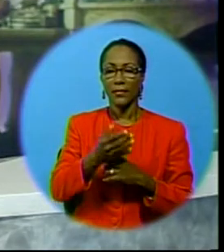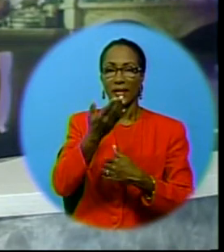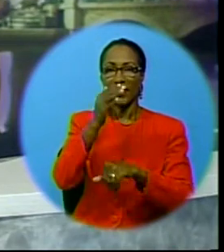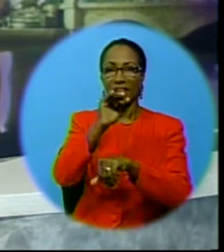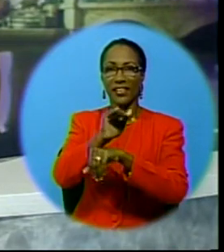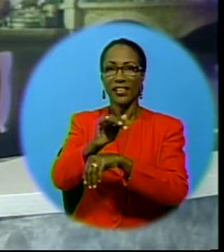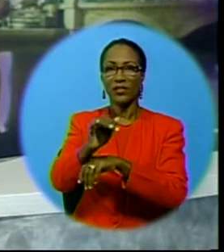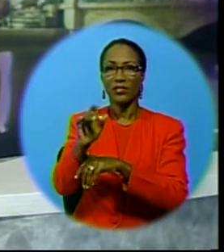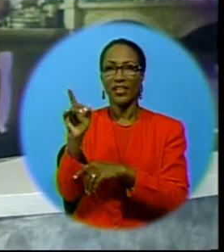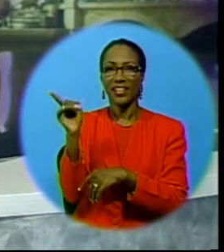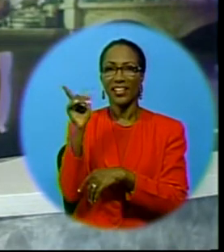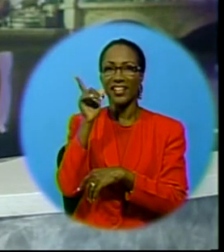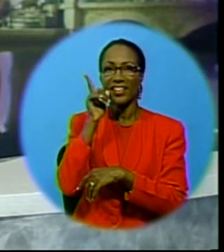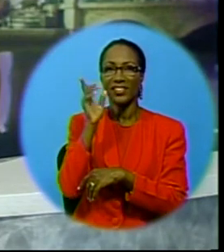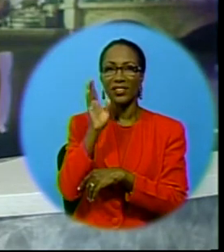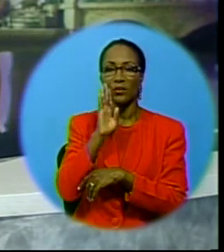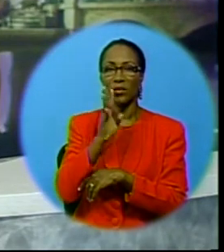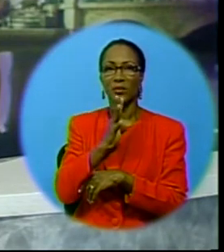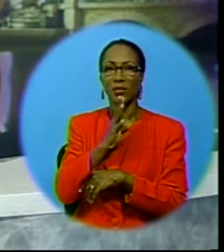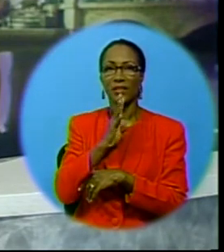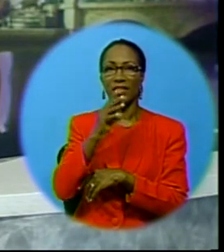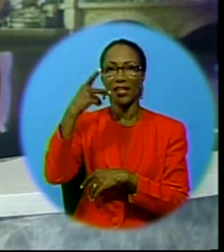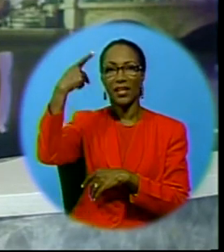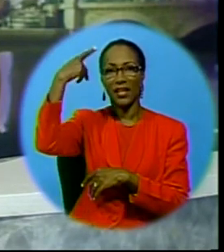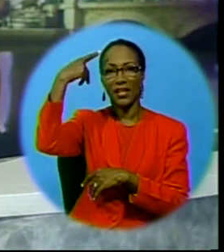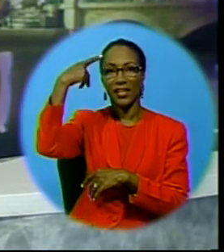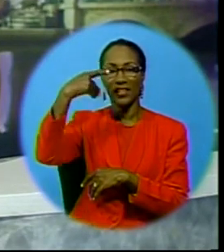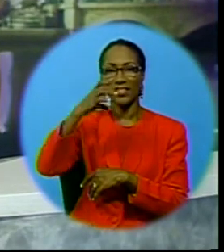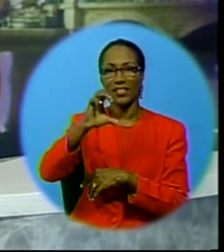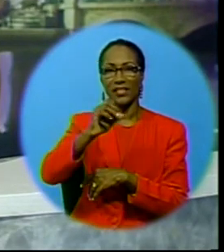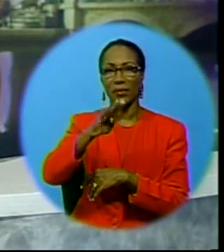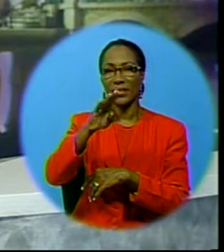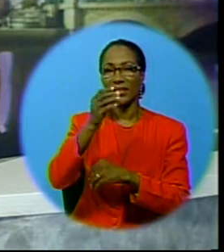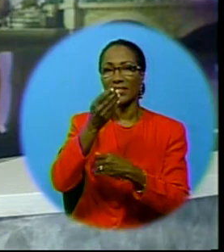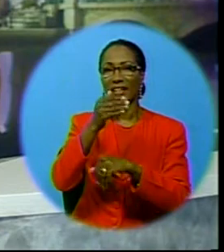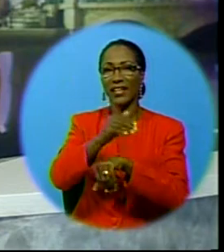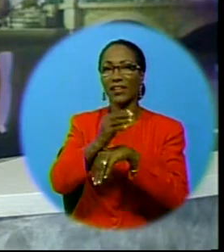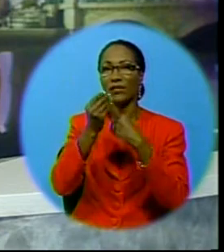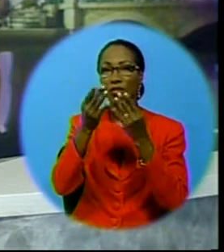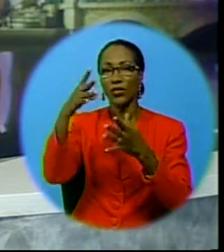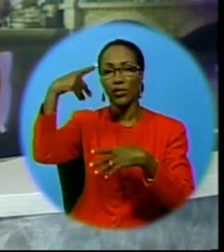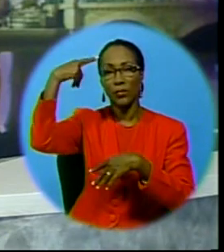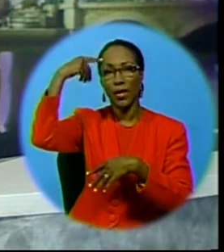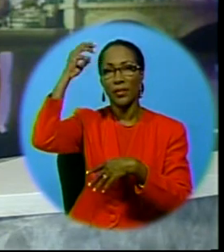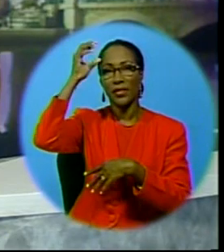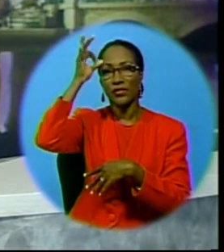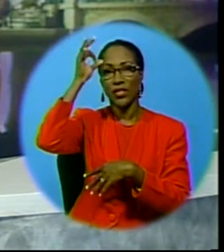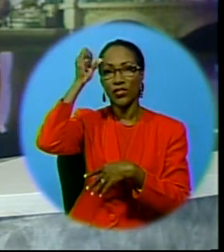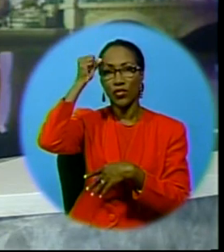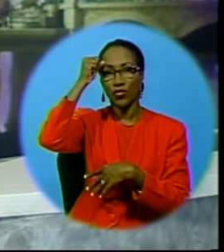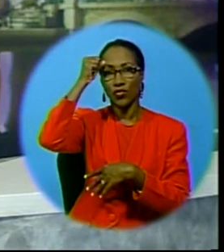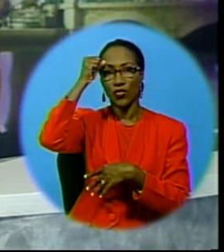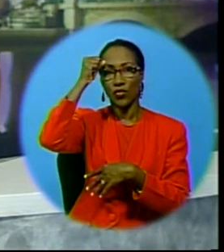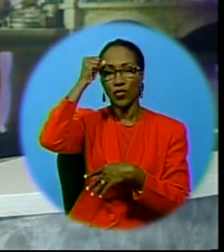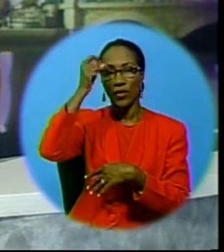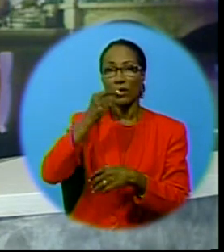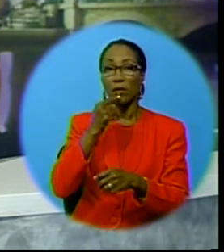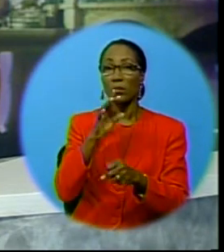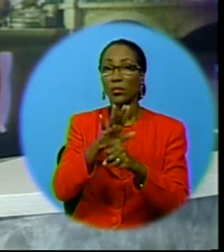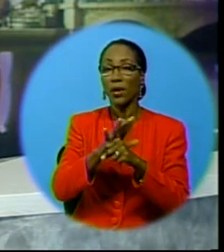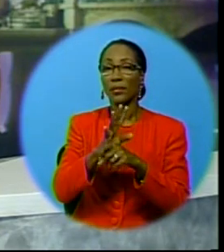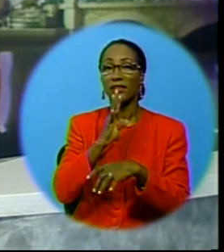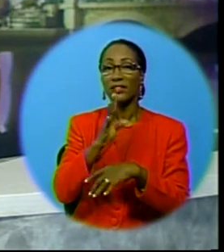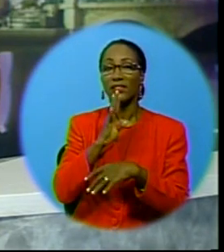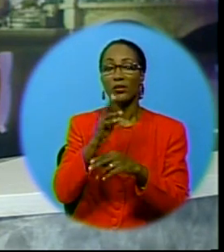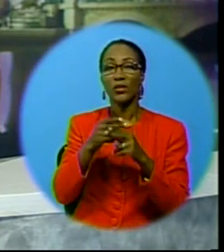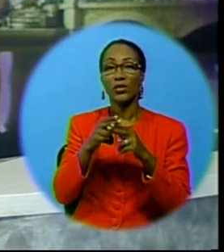Very good evening to you. I'm Lisa Broom. This is the CBC Evening News. Prime Minister Fundle Stewart is vowing to break his silence in